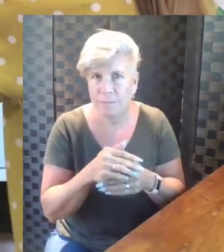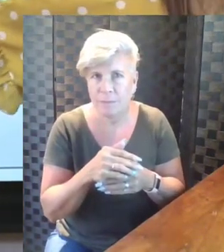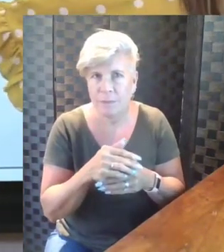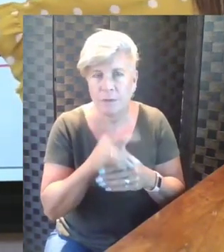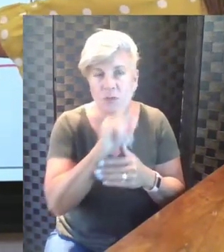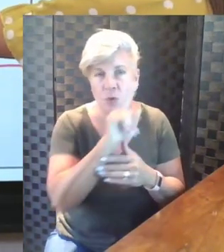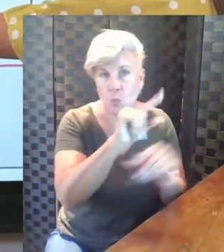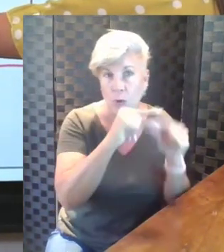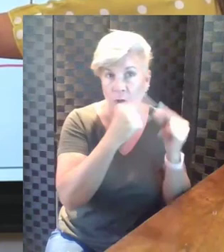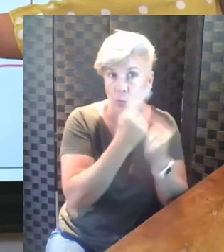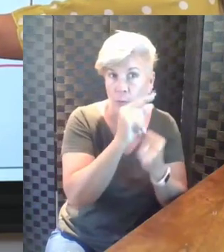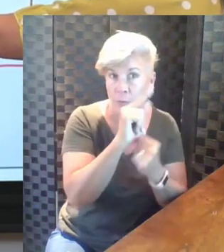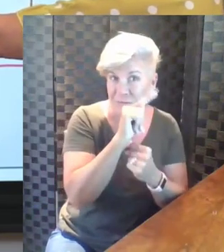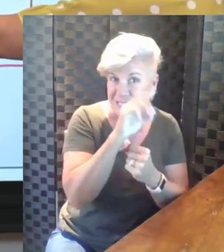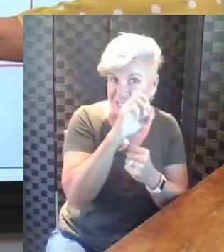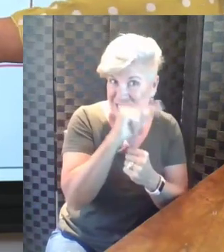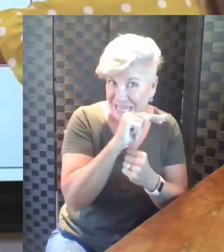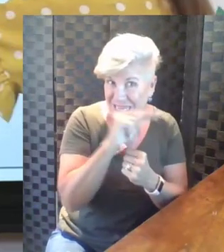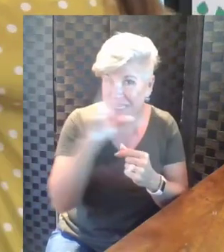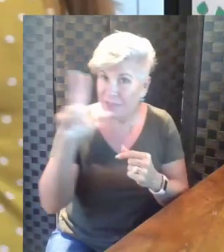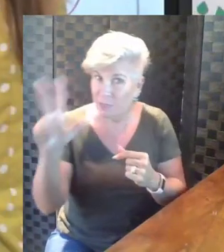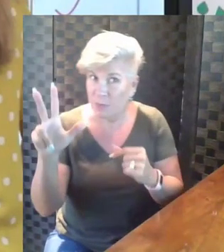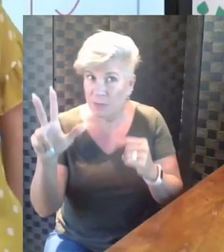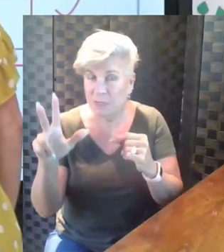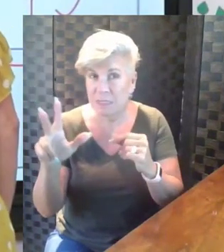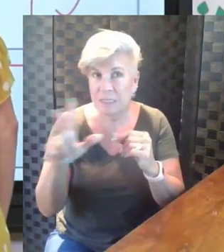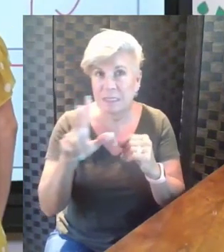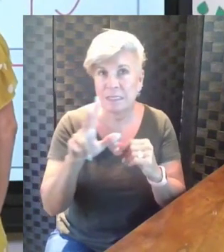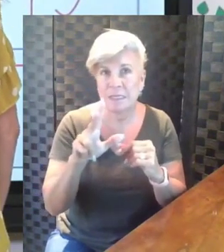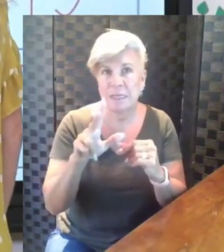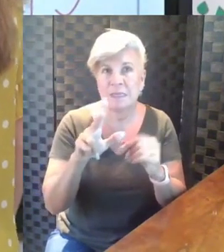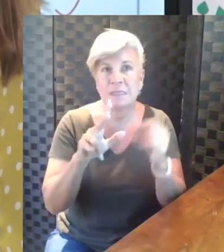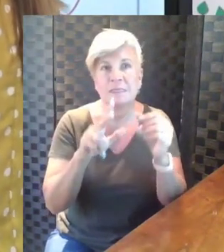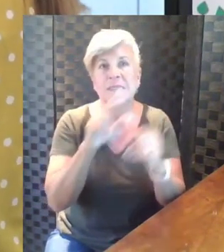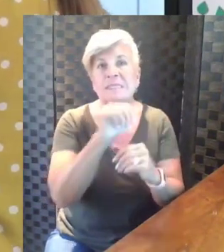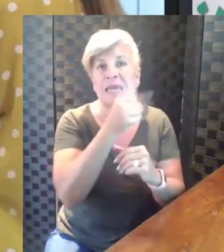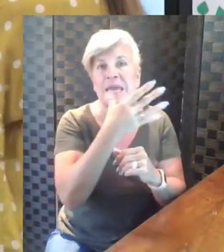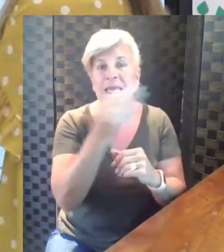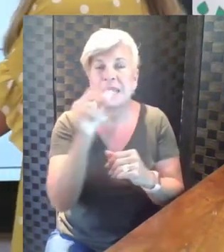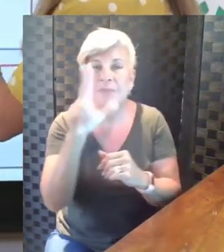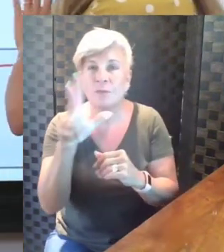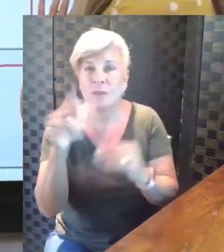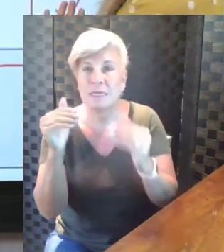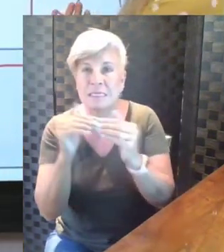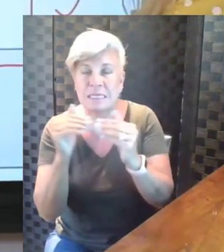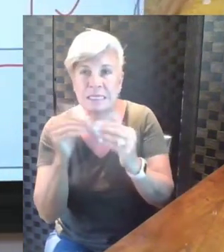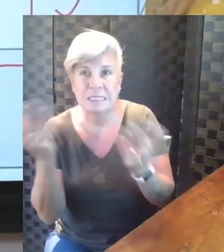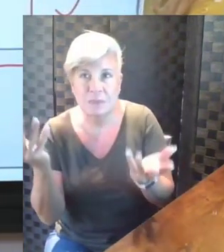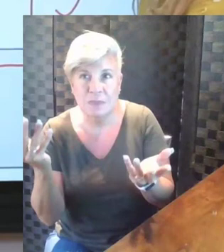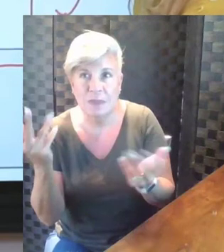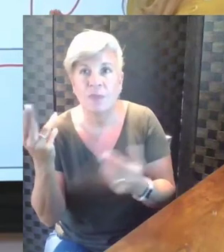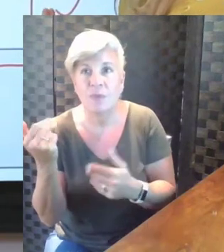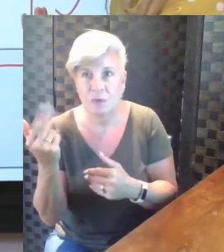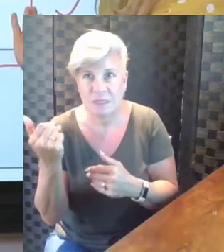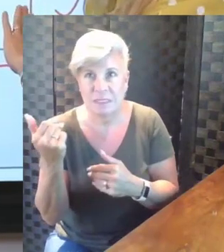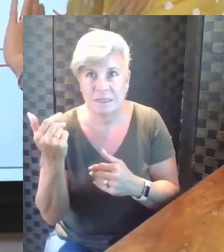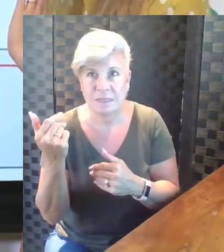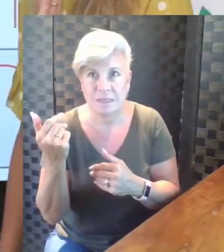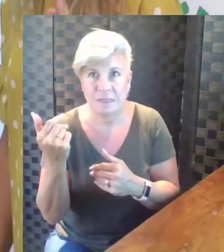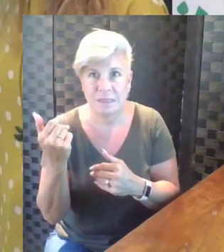I'll put that 3 over here. And when I read this, it says 10 and 3 is